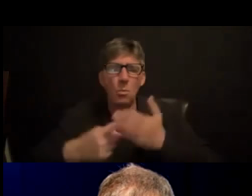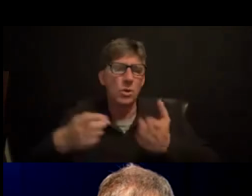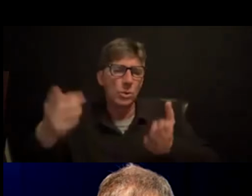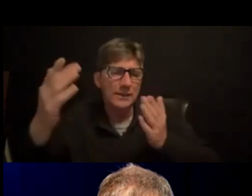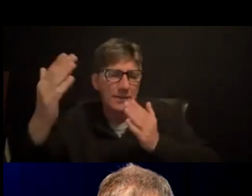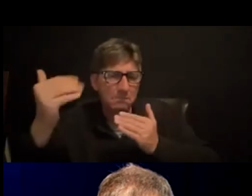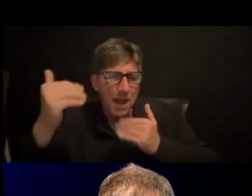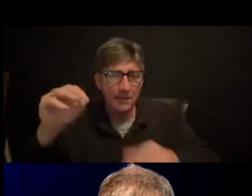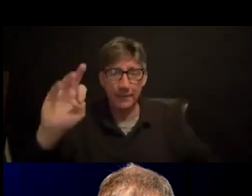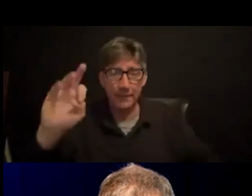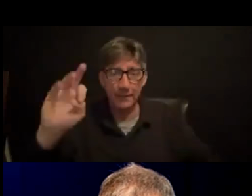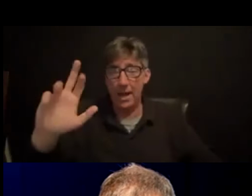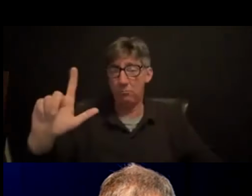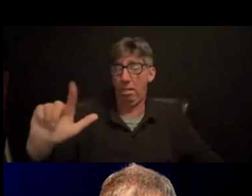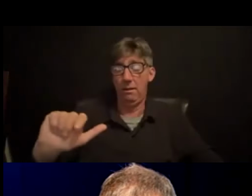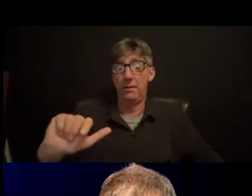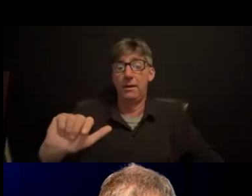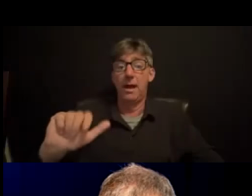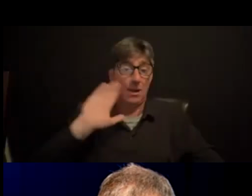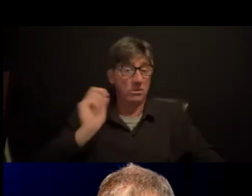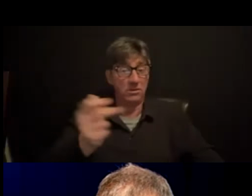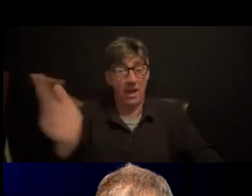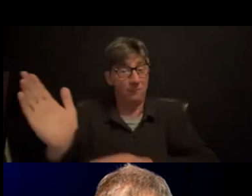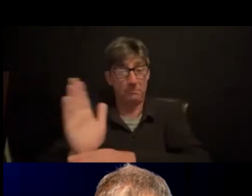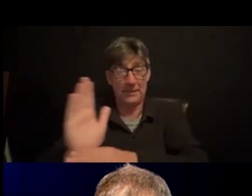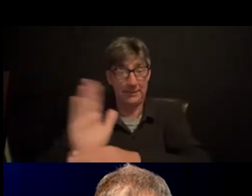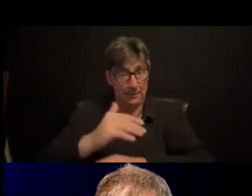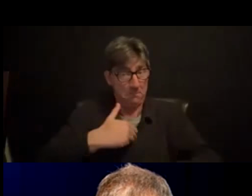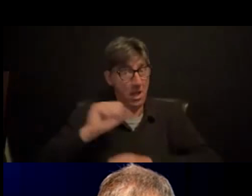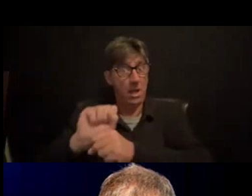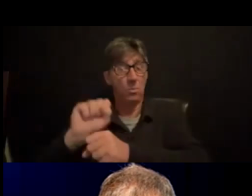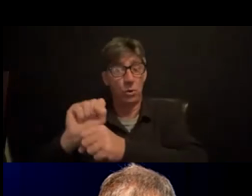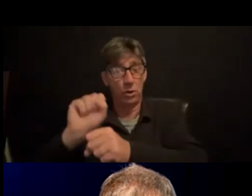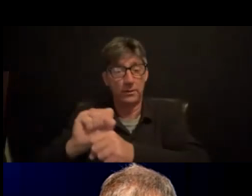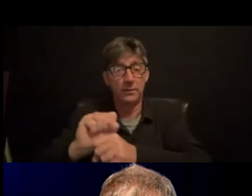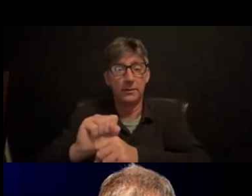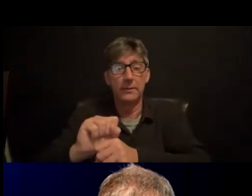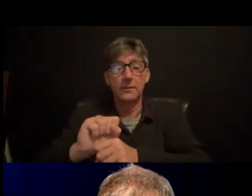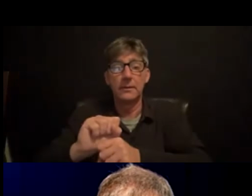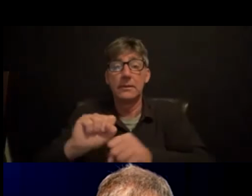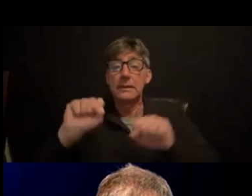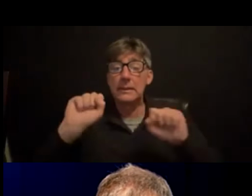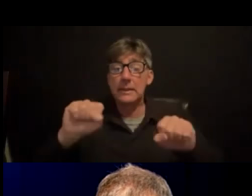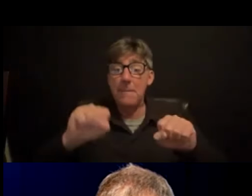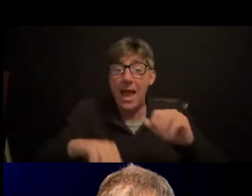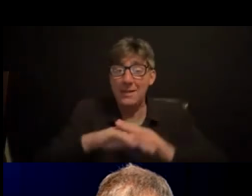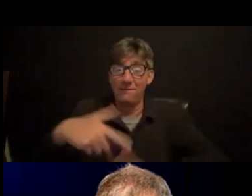I know several businesses, especially in my work, where as our capacity is going to grow as there's more vaccines given